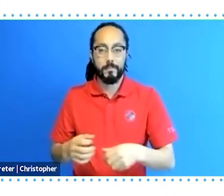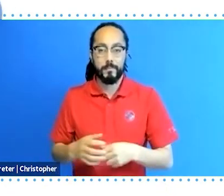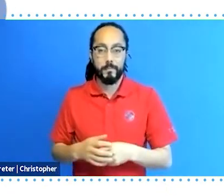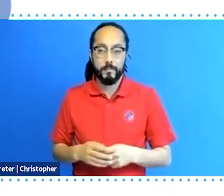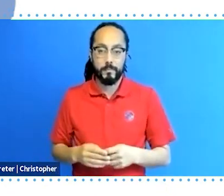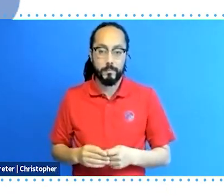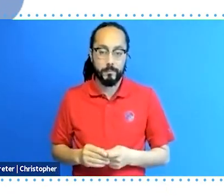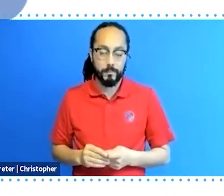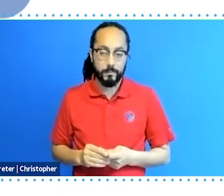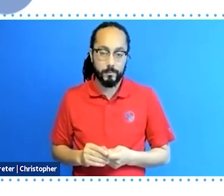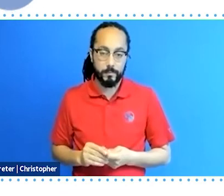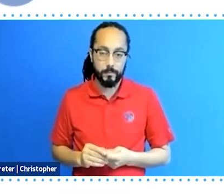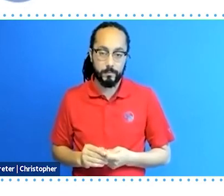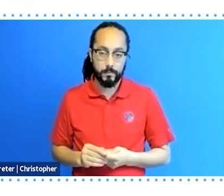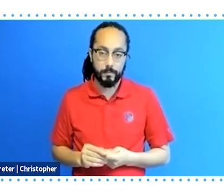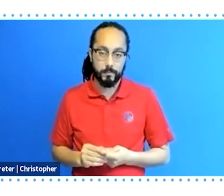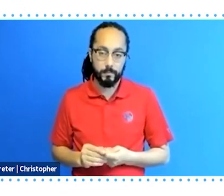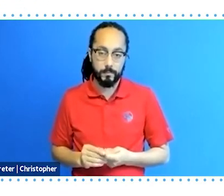so